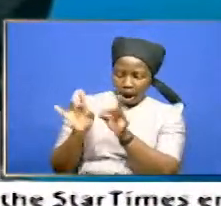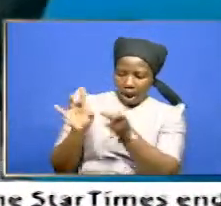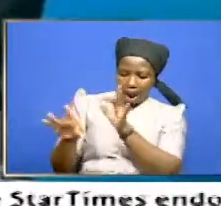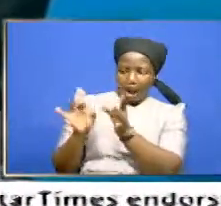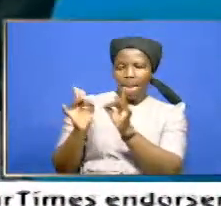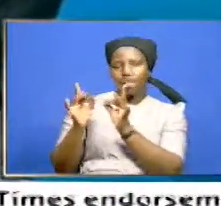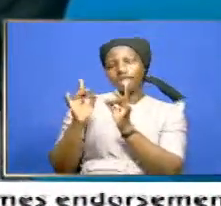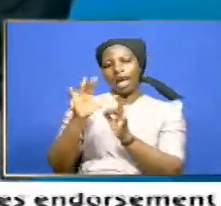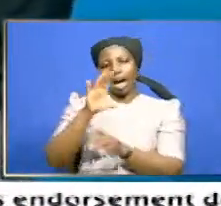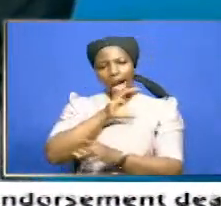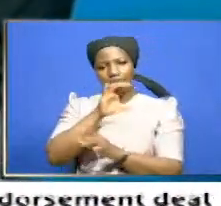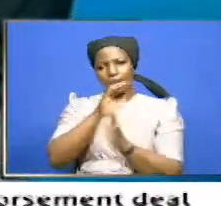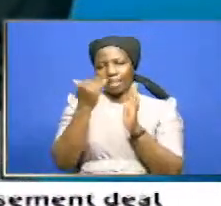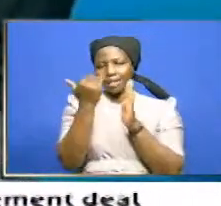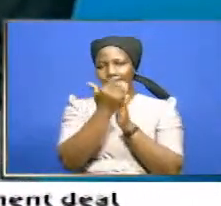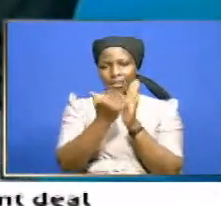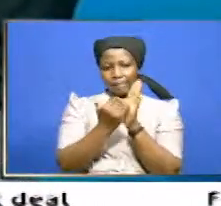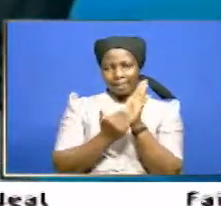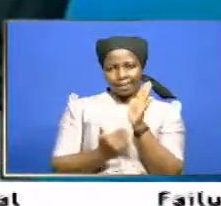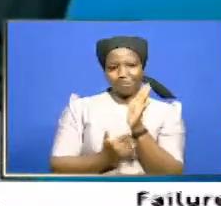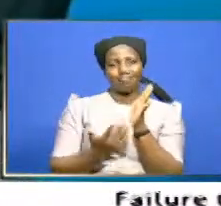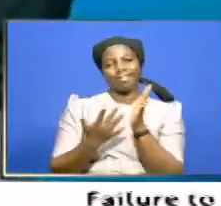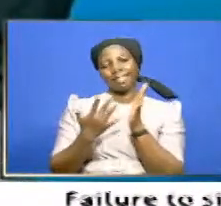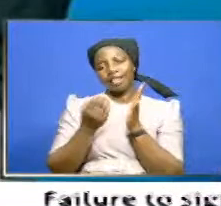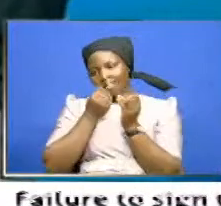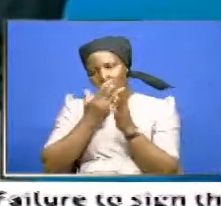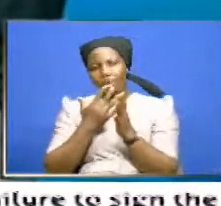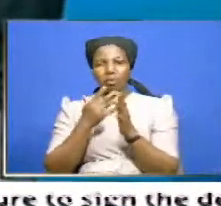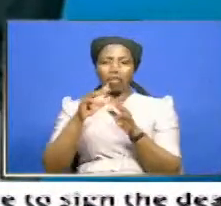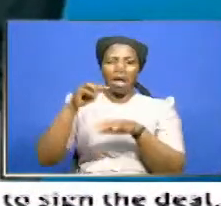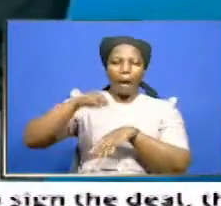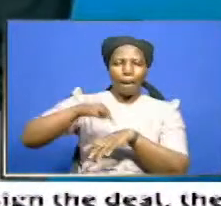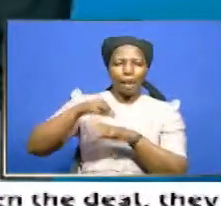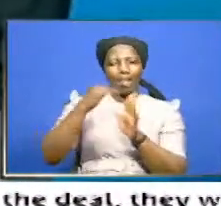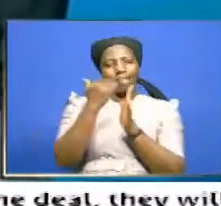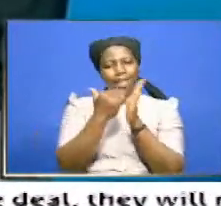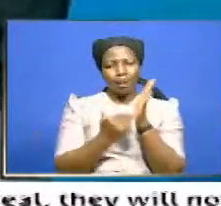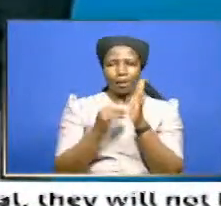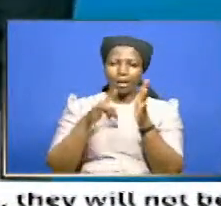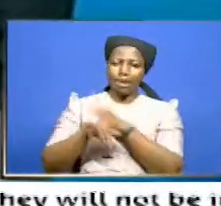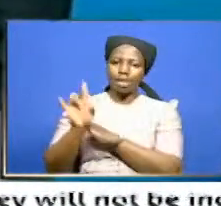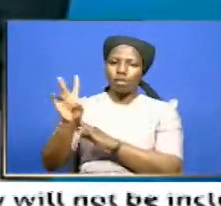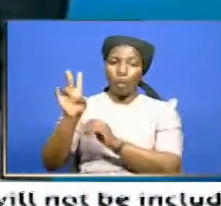statements and details and M-Pesa statements within 2 minutes, so that we're able